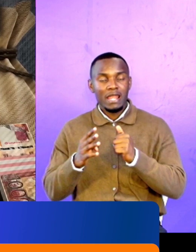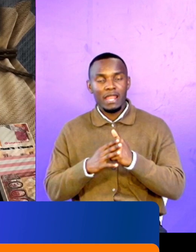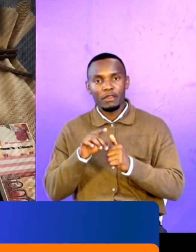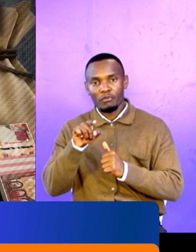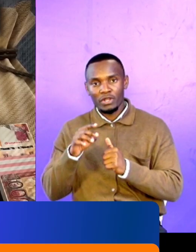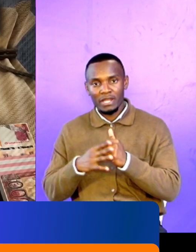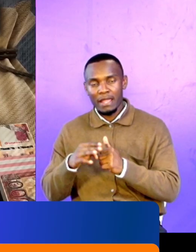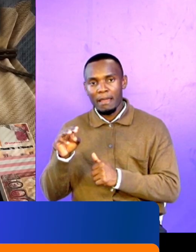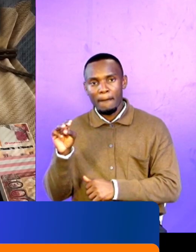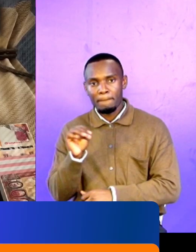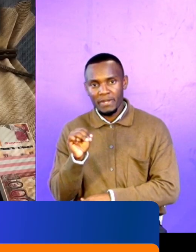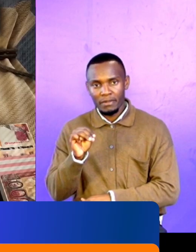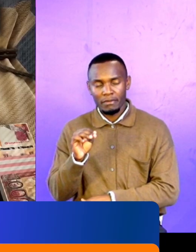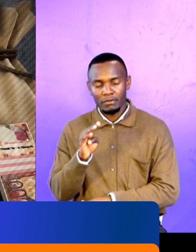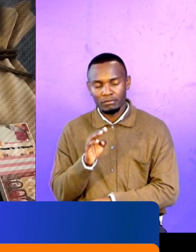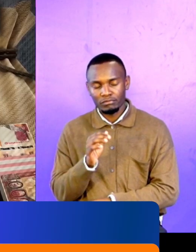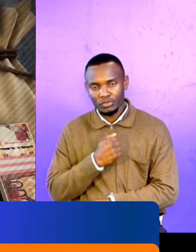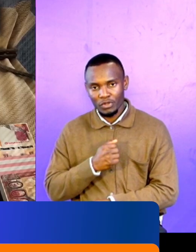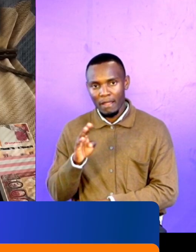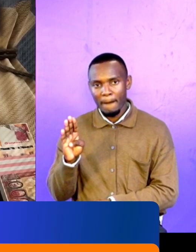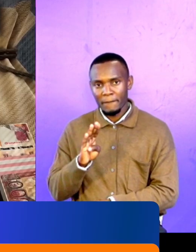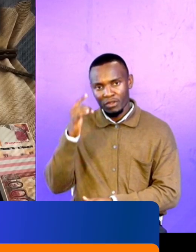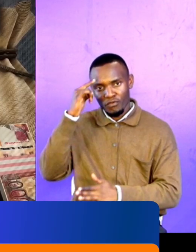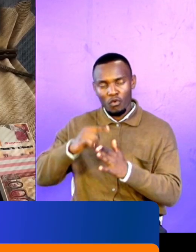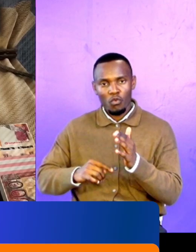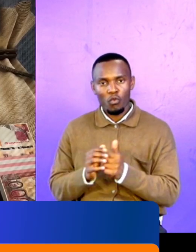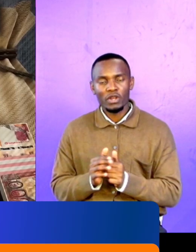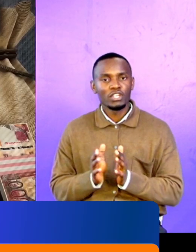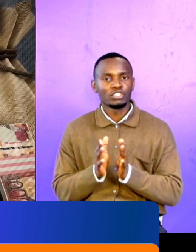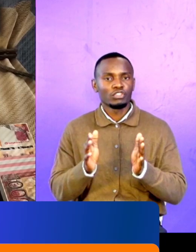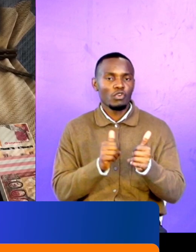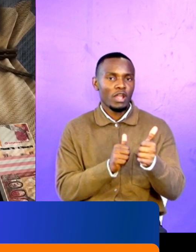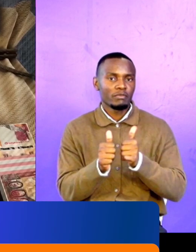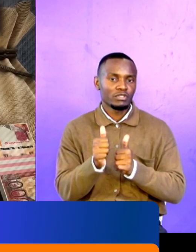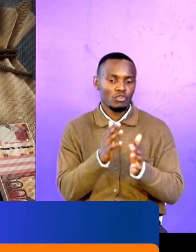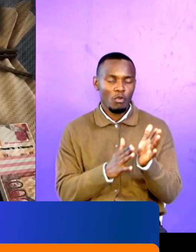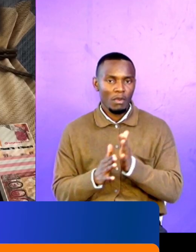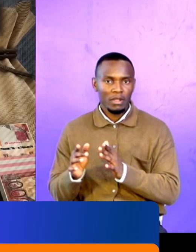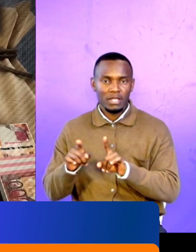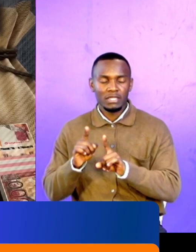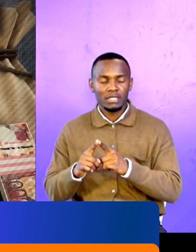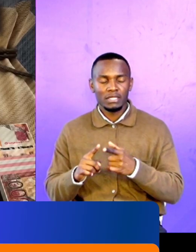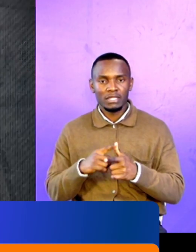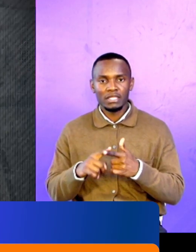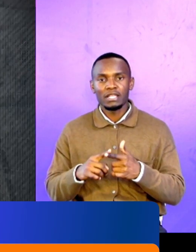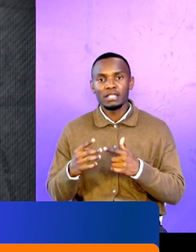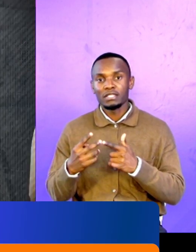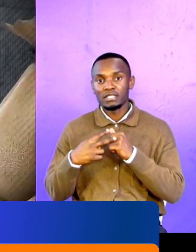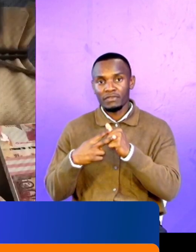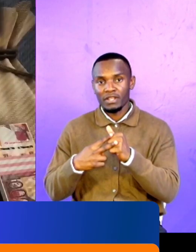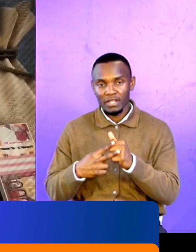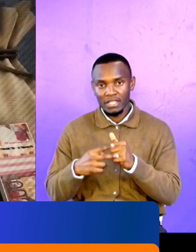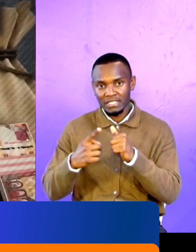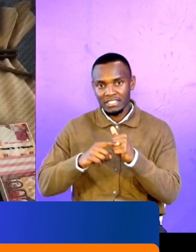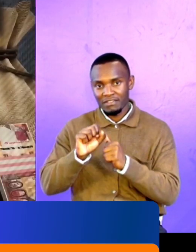general administration, planning and support services, and 765 million on leadership and